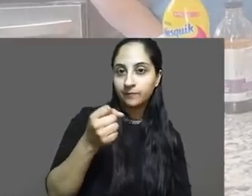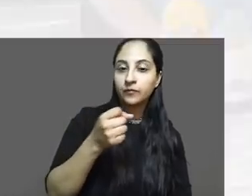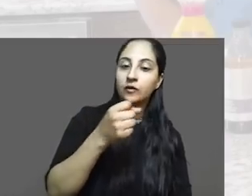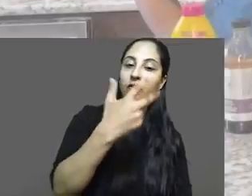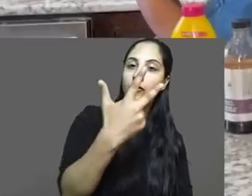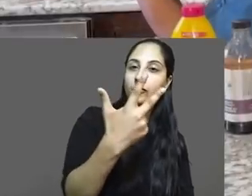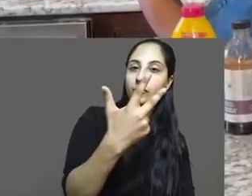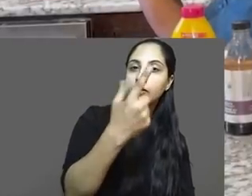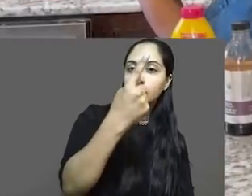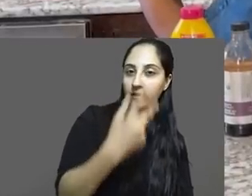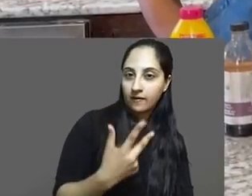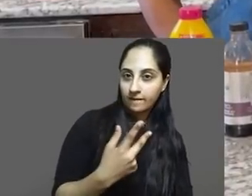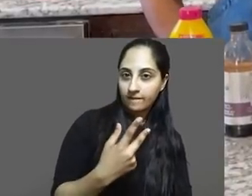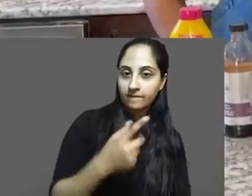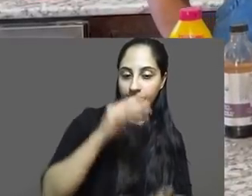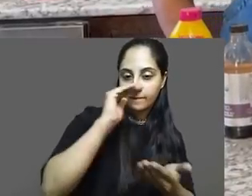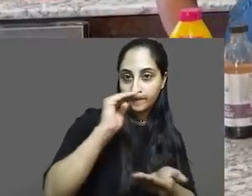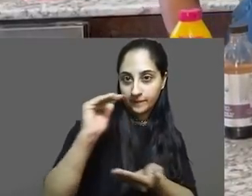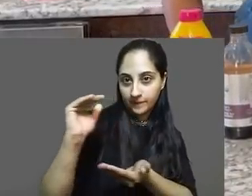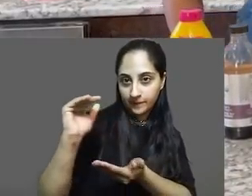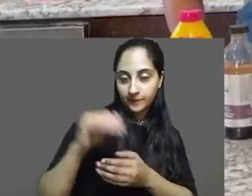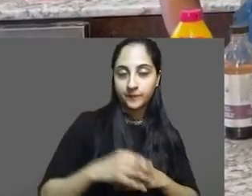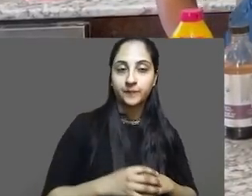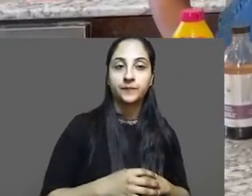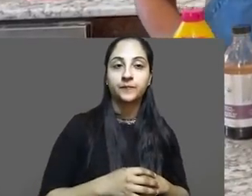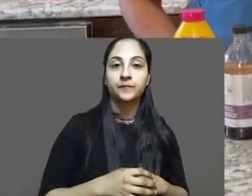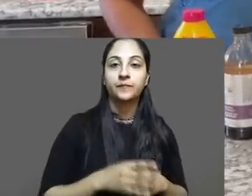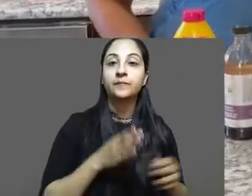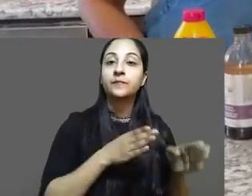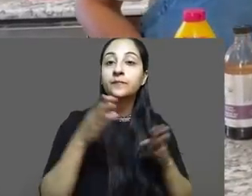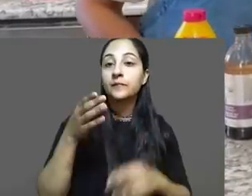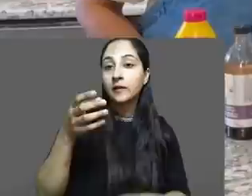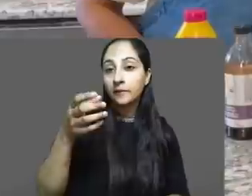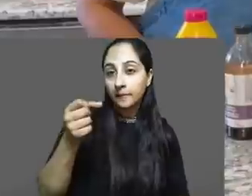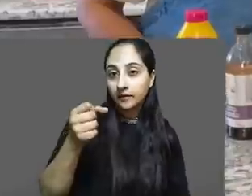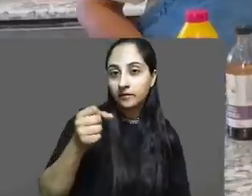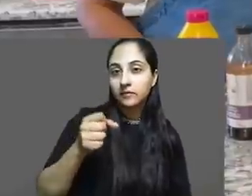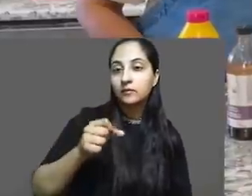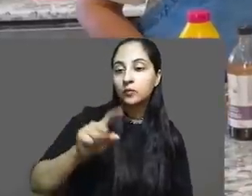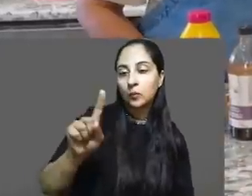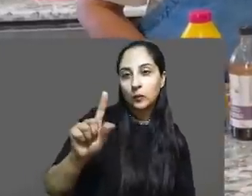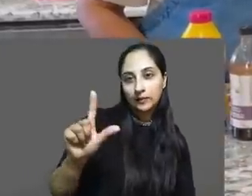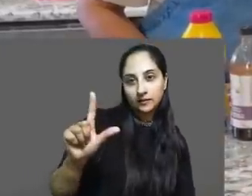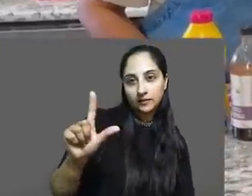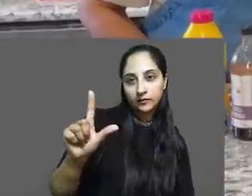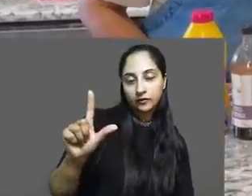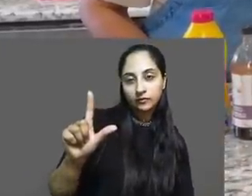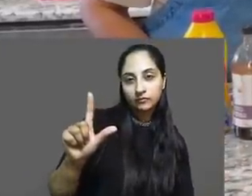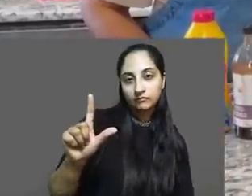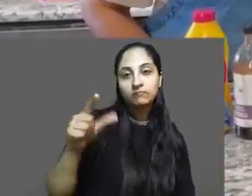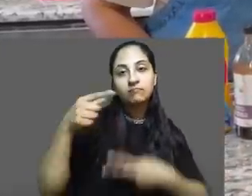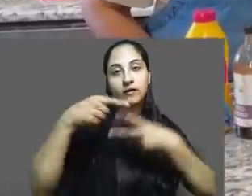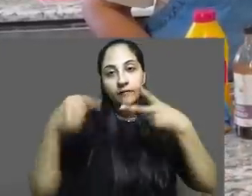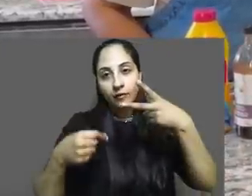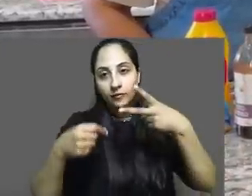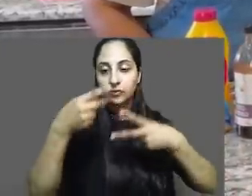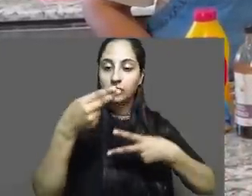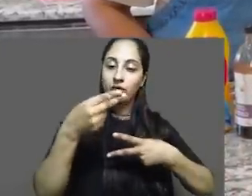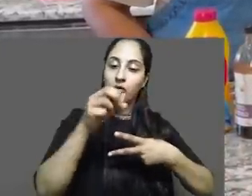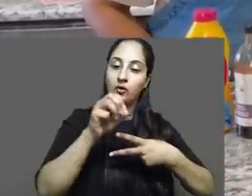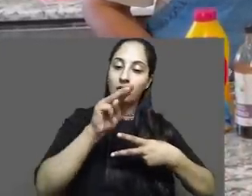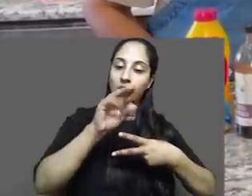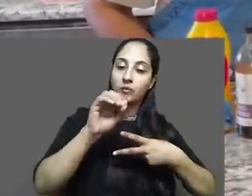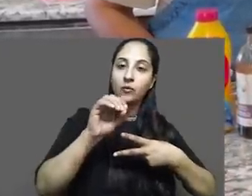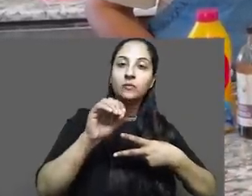this. Okay. And we use the milk. We use 1 liter of milk. You can use homogenized if you prefer